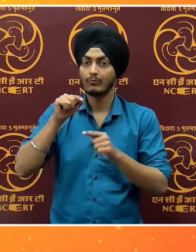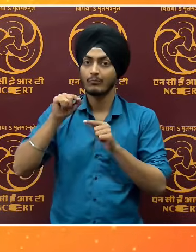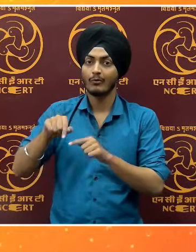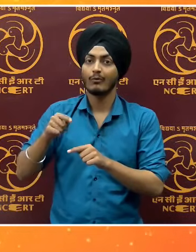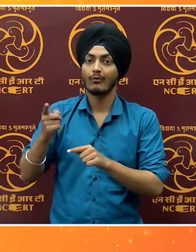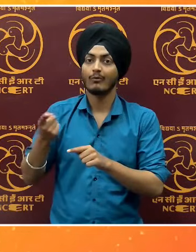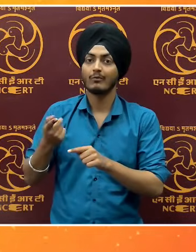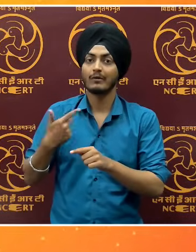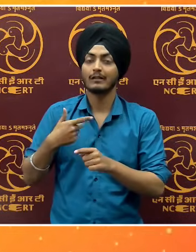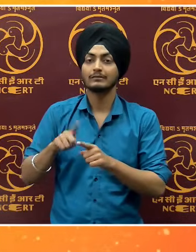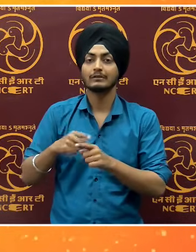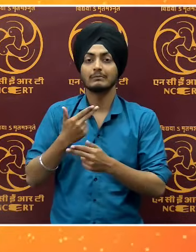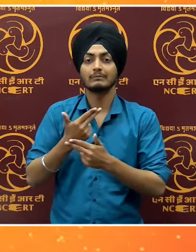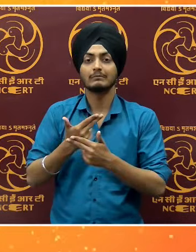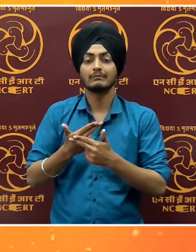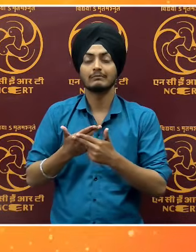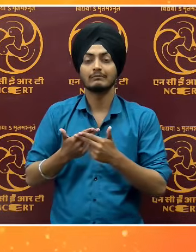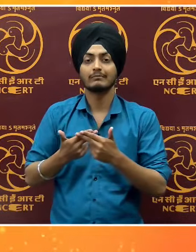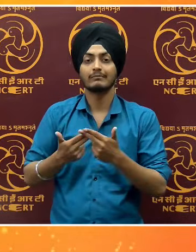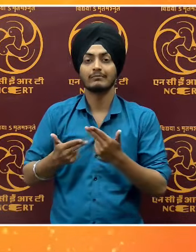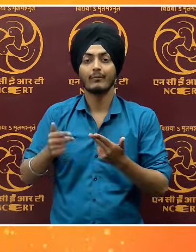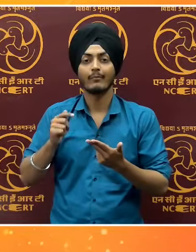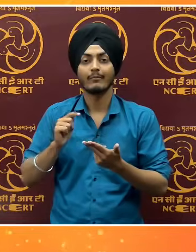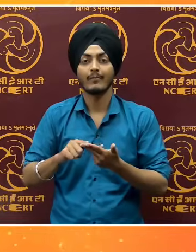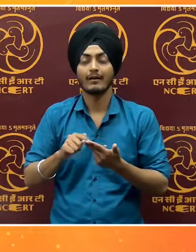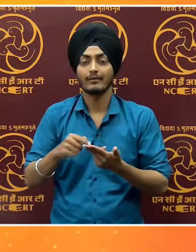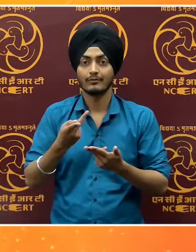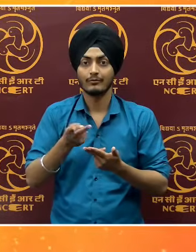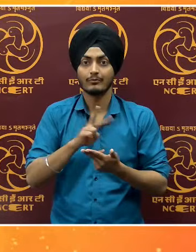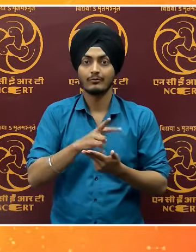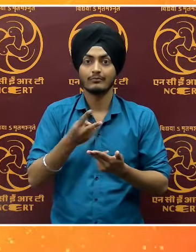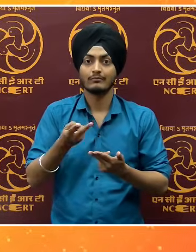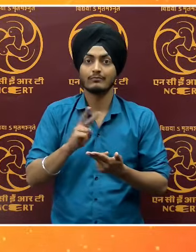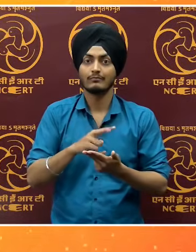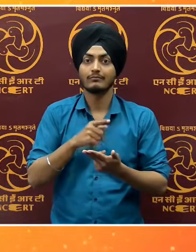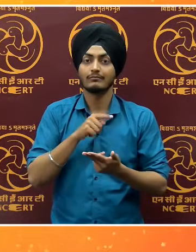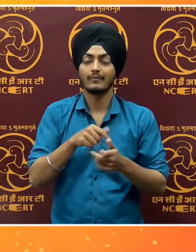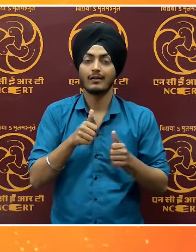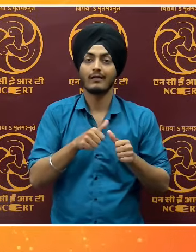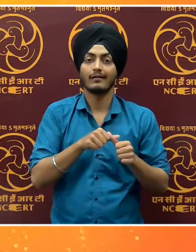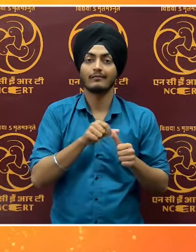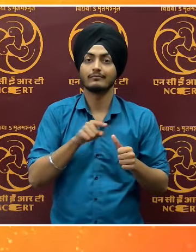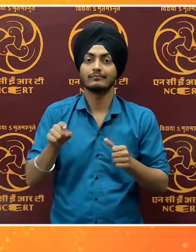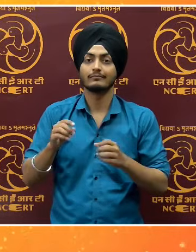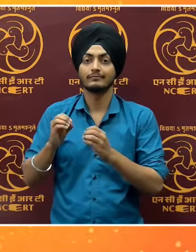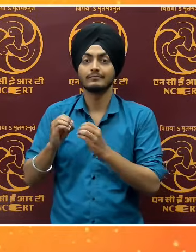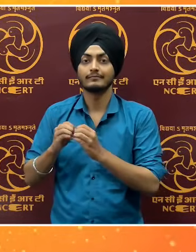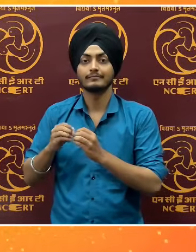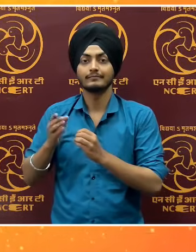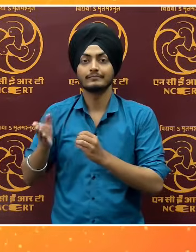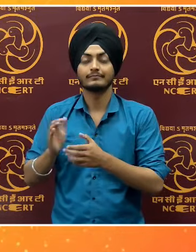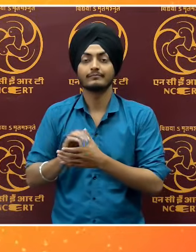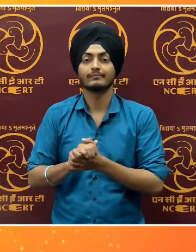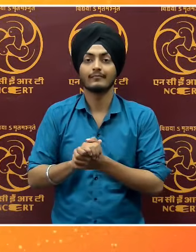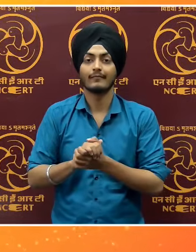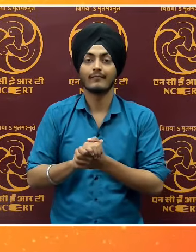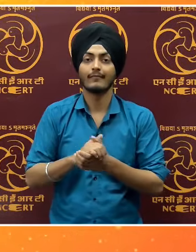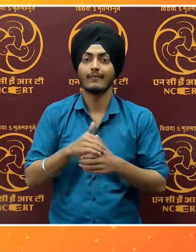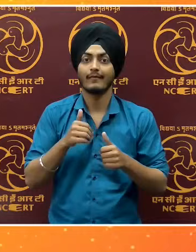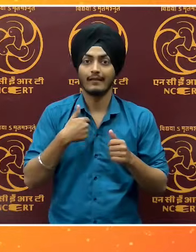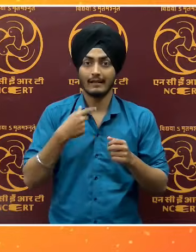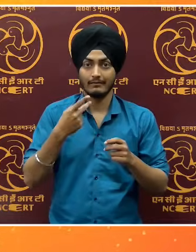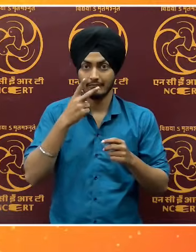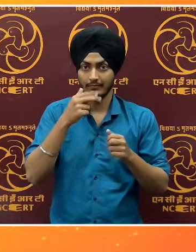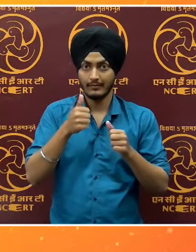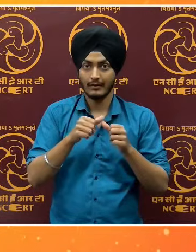To explain this, I am taking two material A and B. Material A and B are